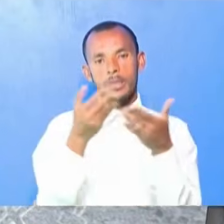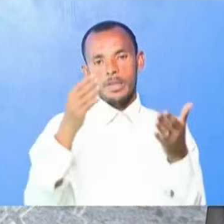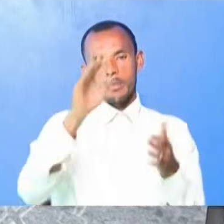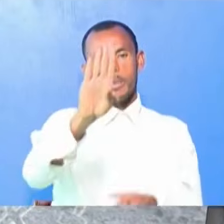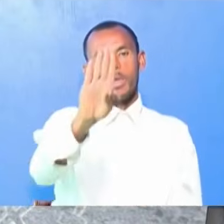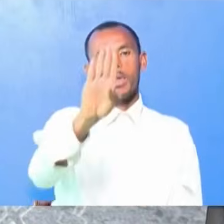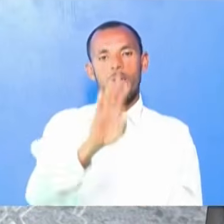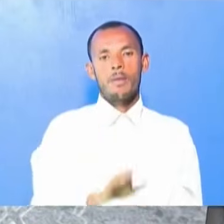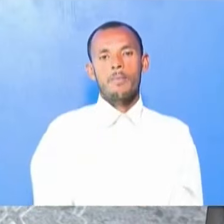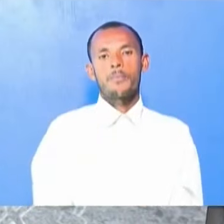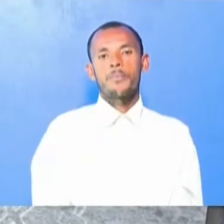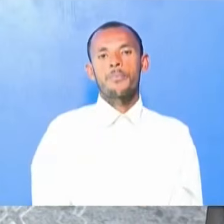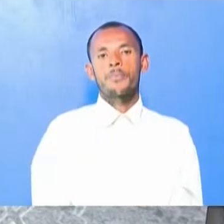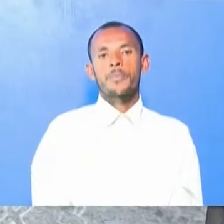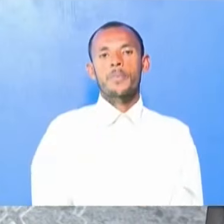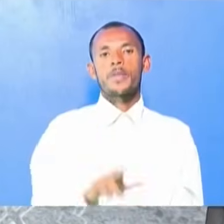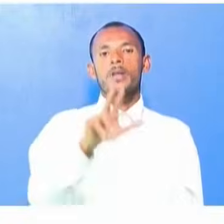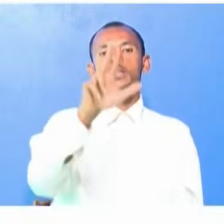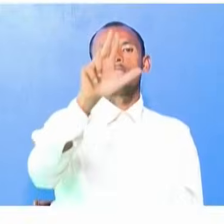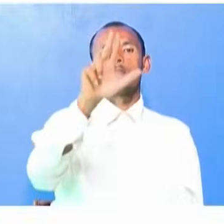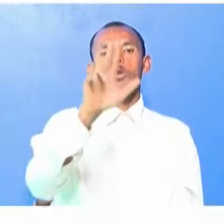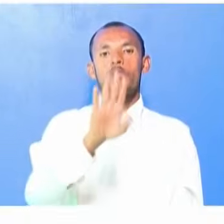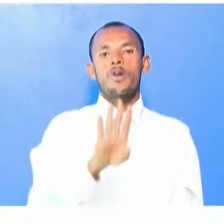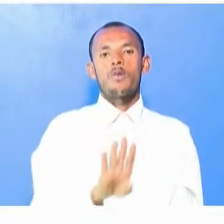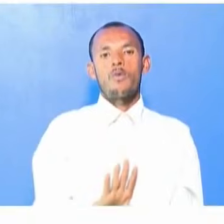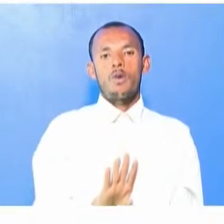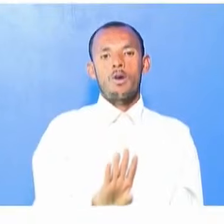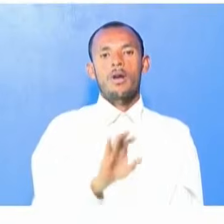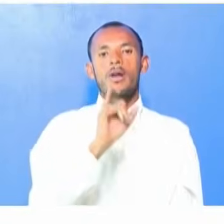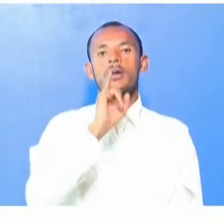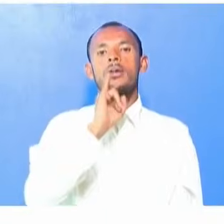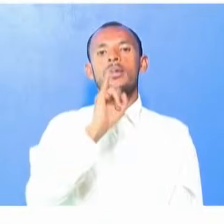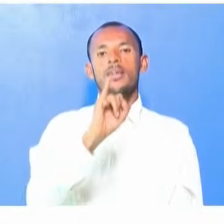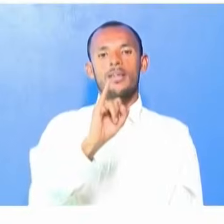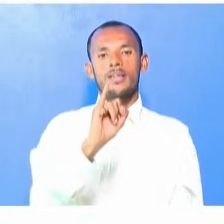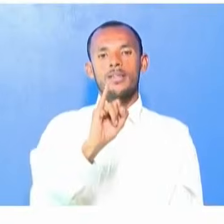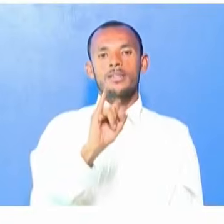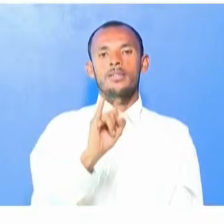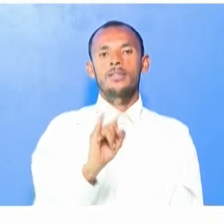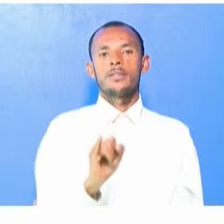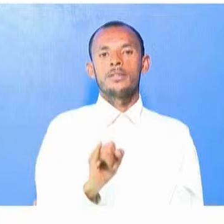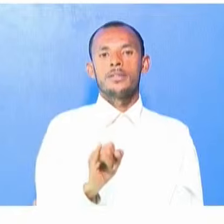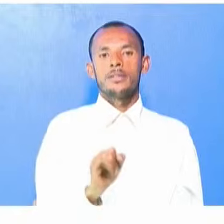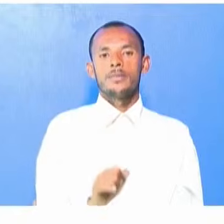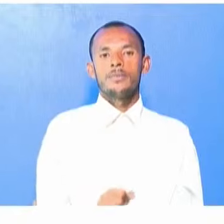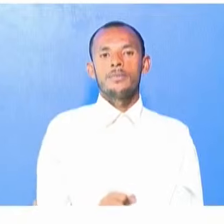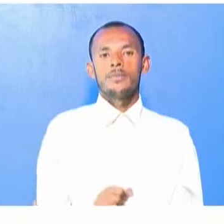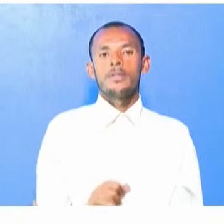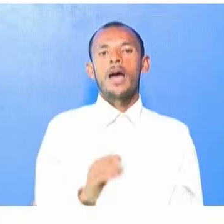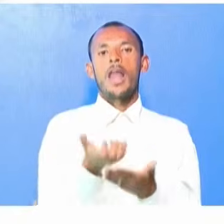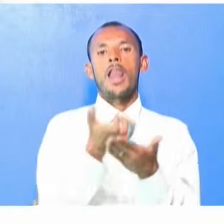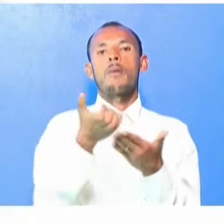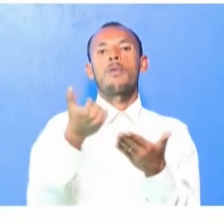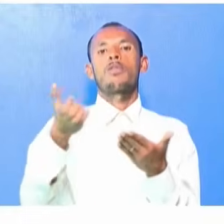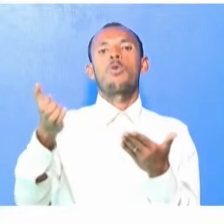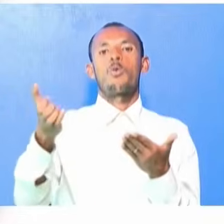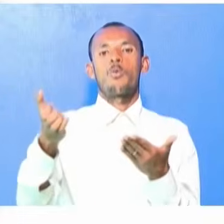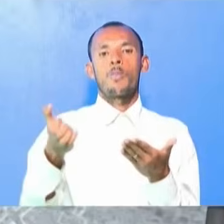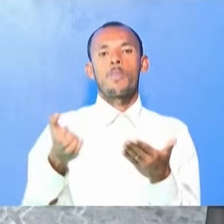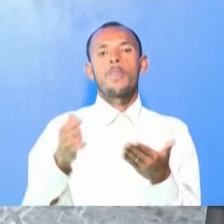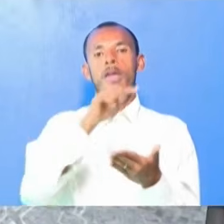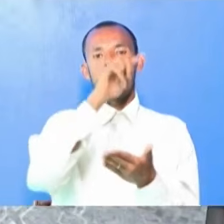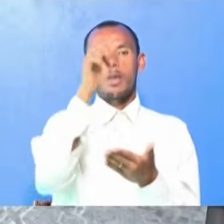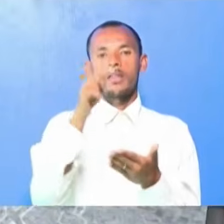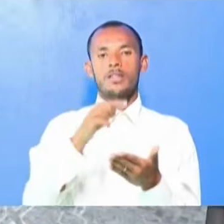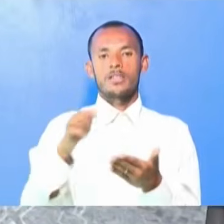B. 3/4 is 3/4 element of